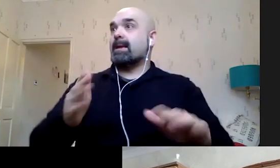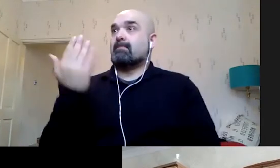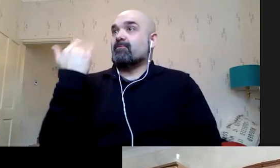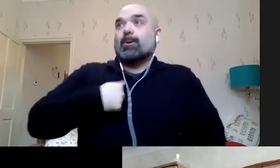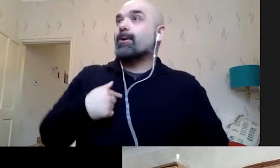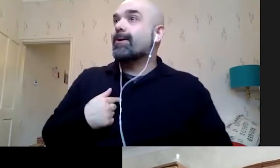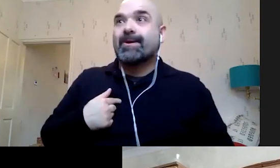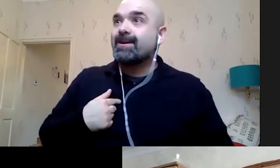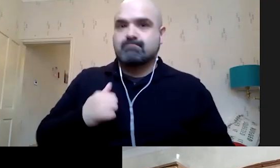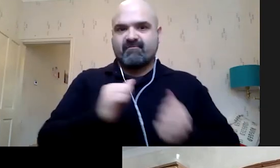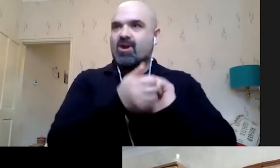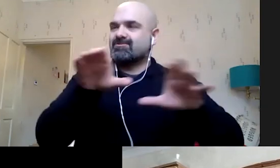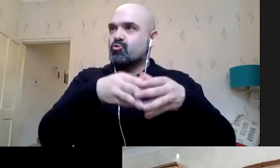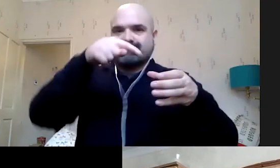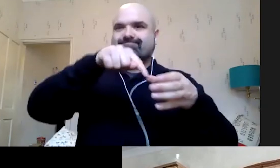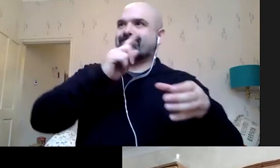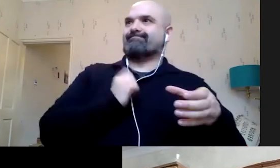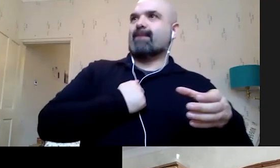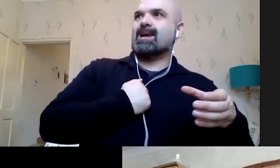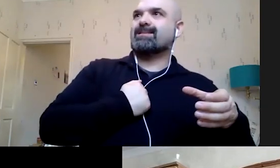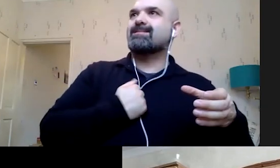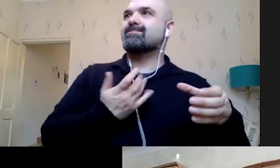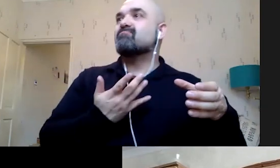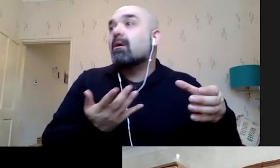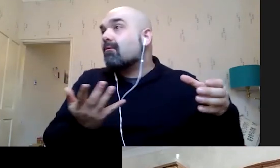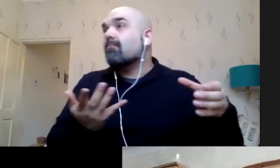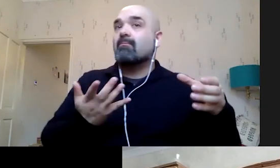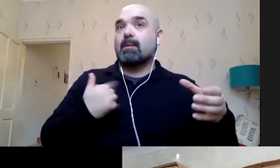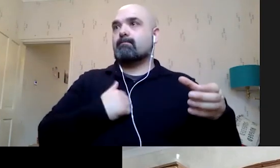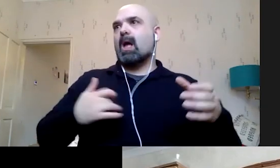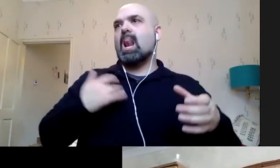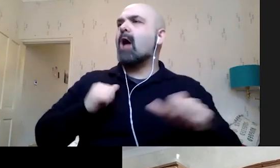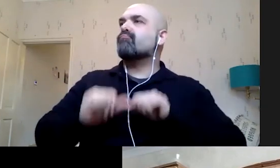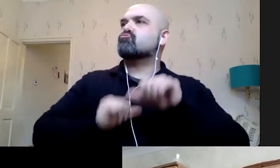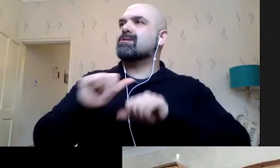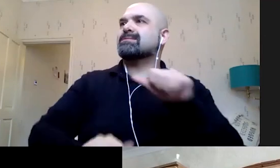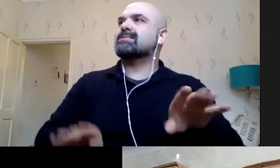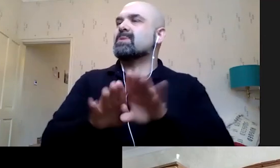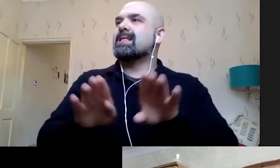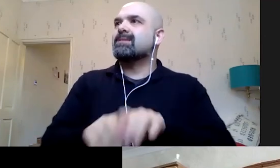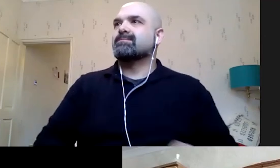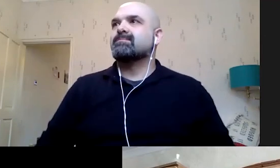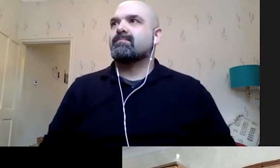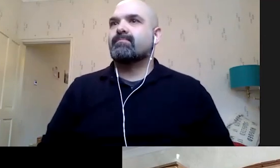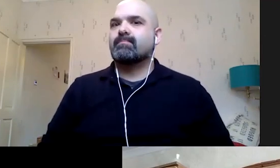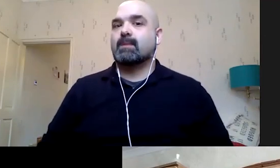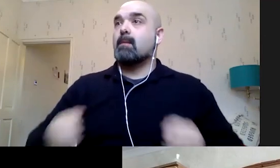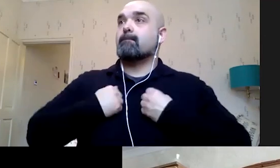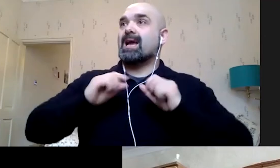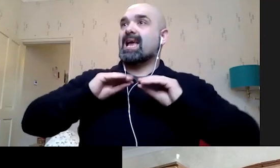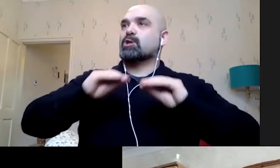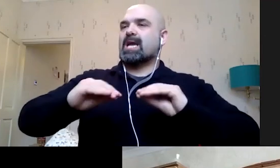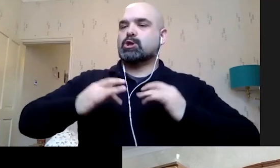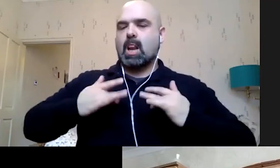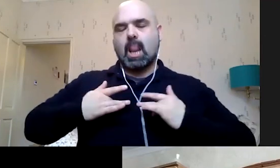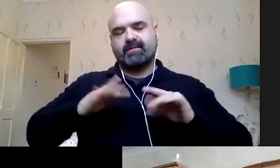It's good to see that things are also progressing in my lifetime, as well as over the longer course, in my educational lifetime,